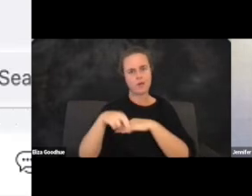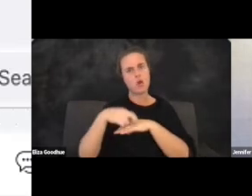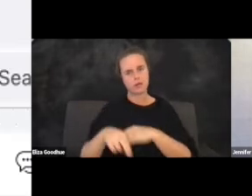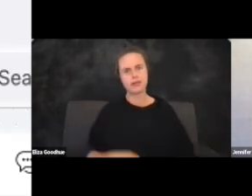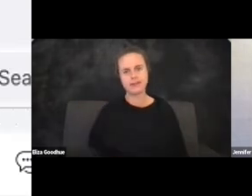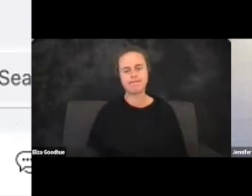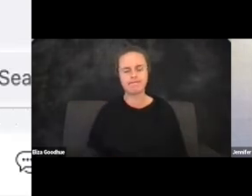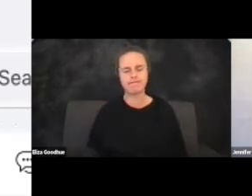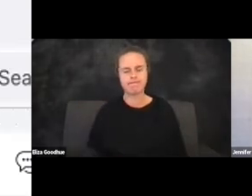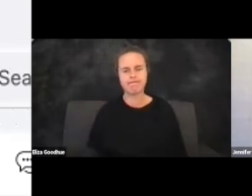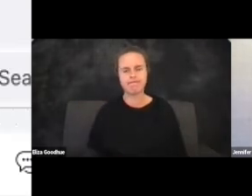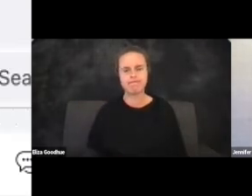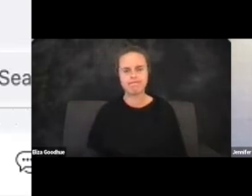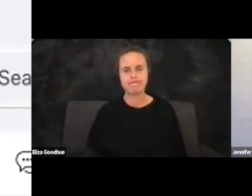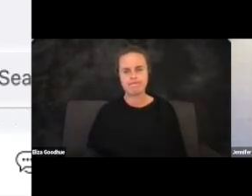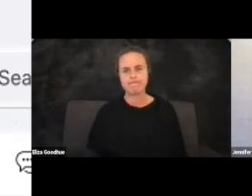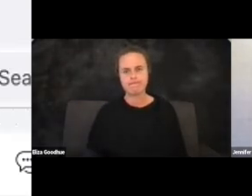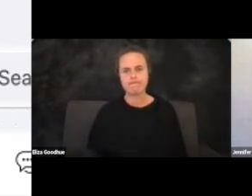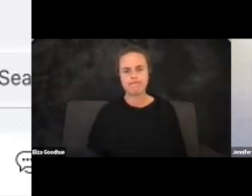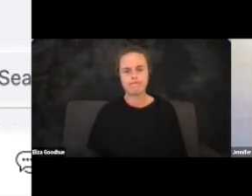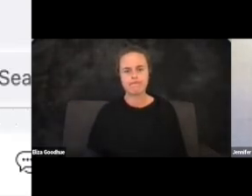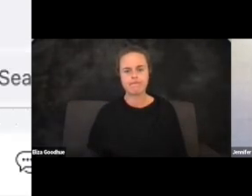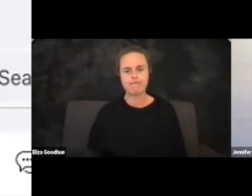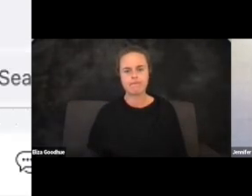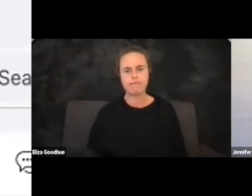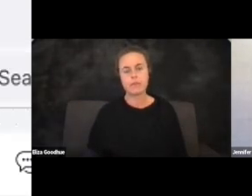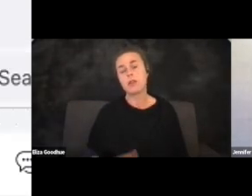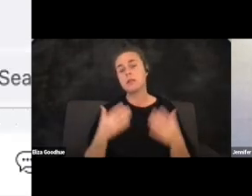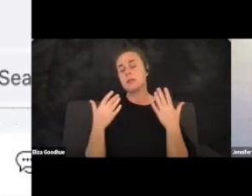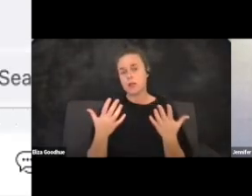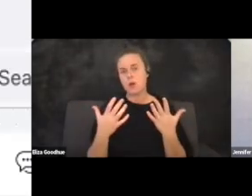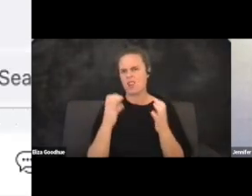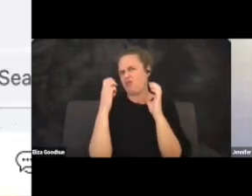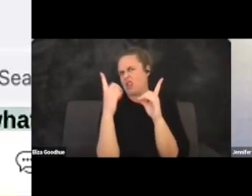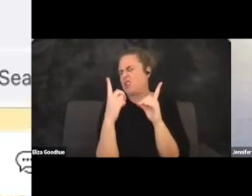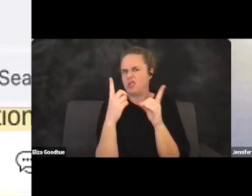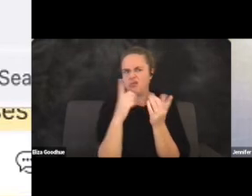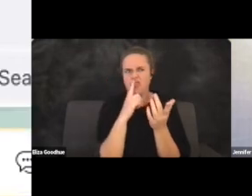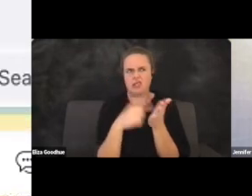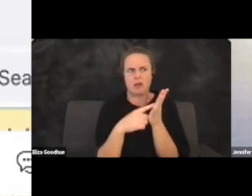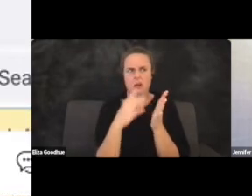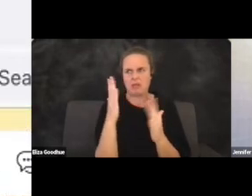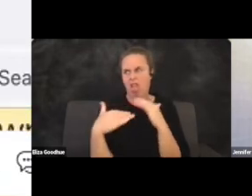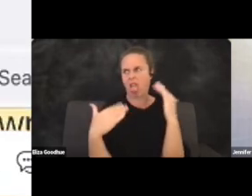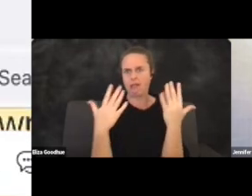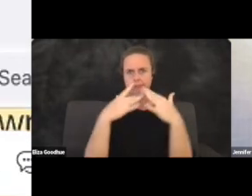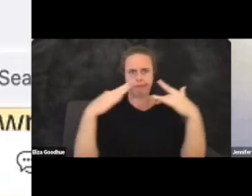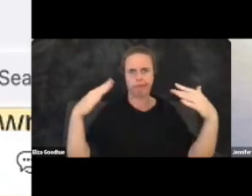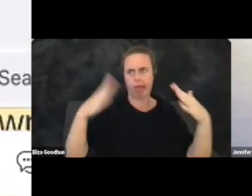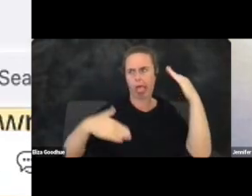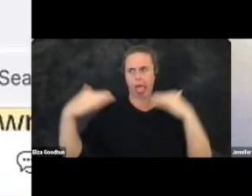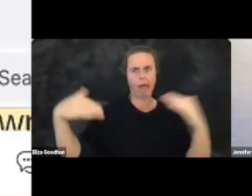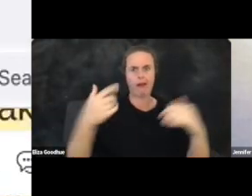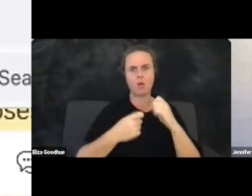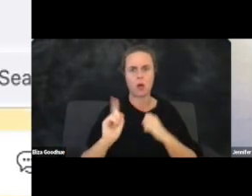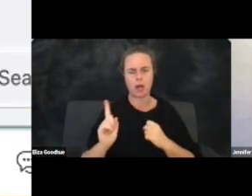that individuals are getting or the education that they're receiving. So there's a desire too to maybe kind of get